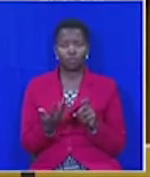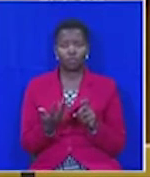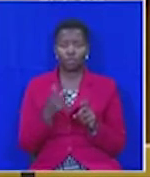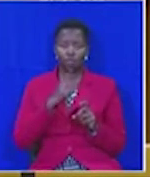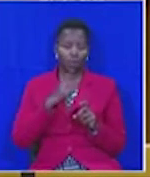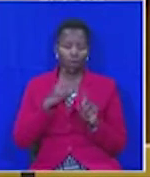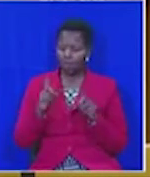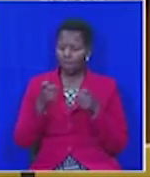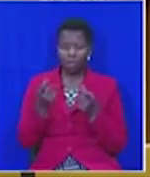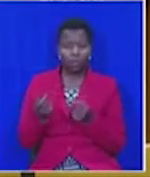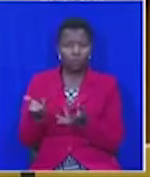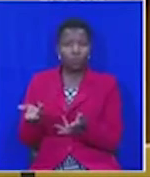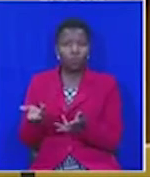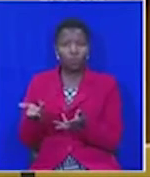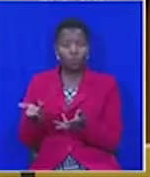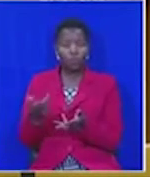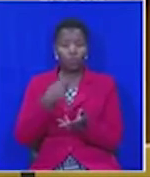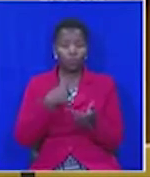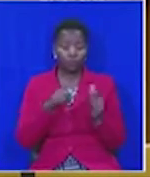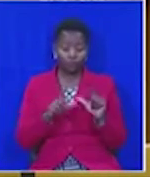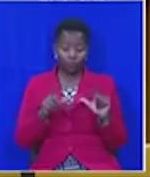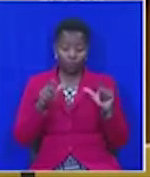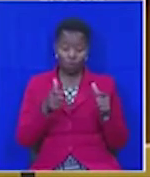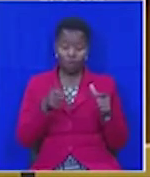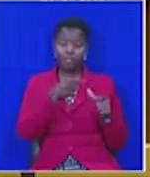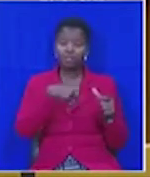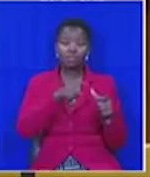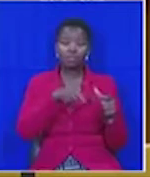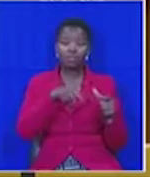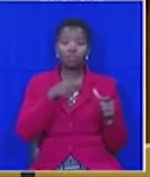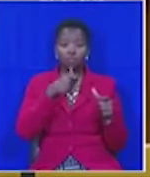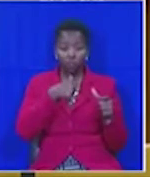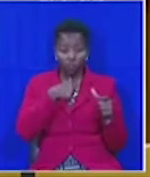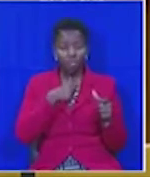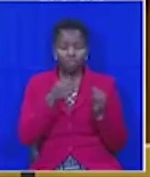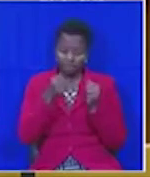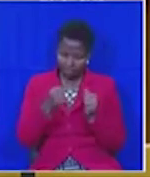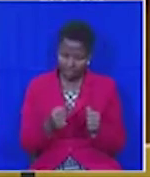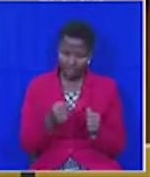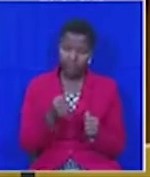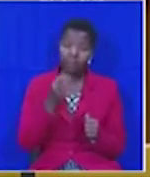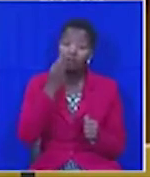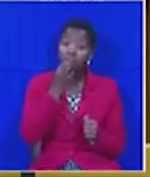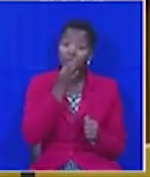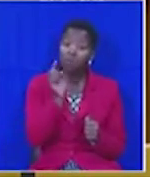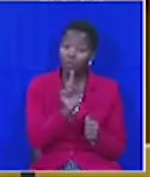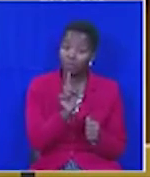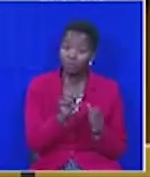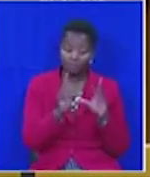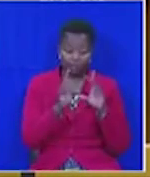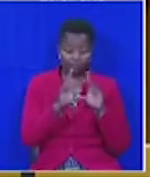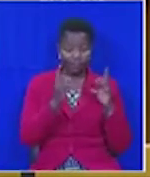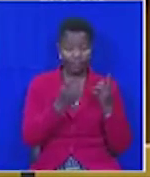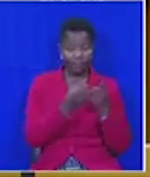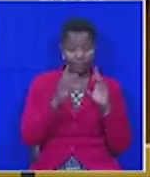that. In that committee, we demand and we are adamant to the fact that departments